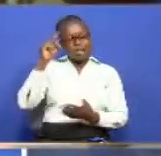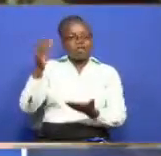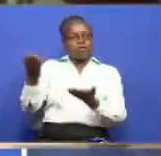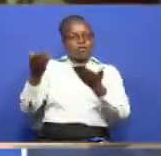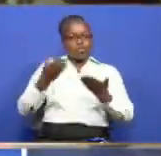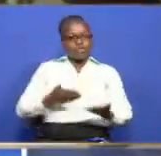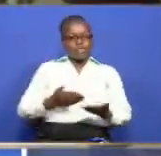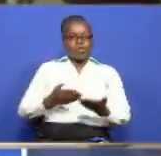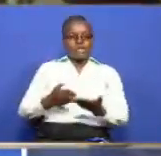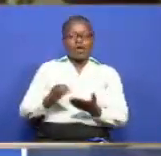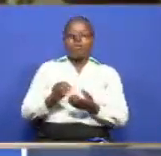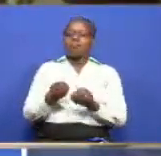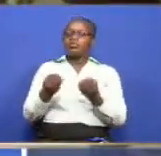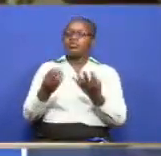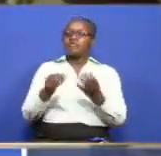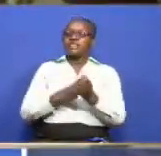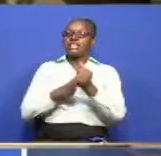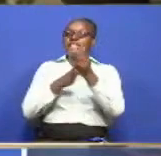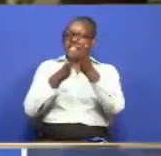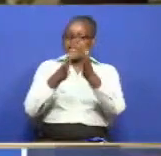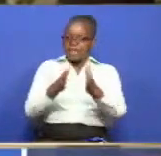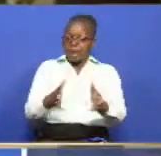Peter Kilonzo, but